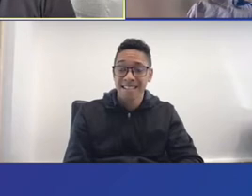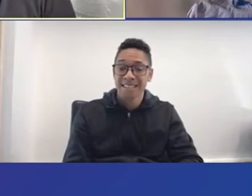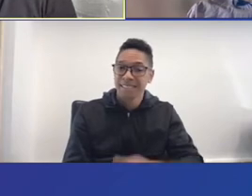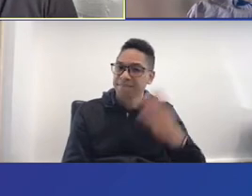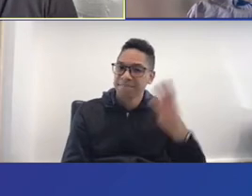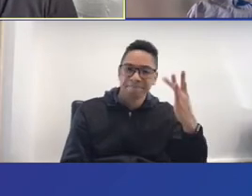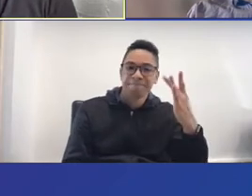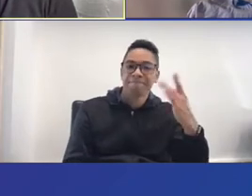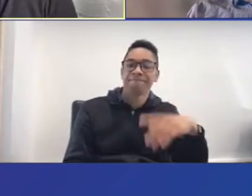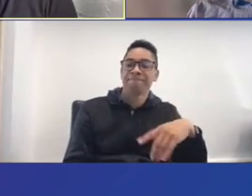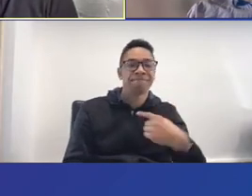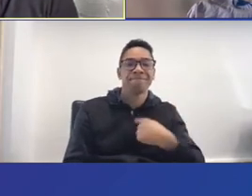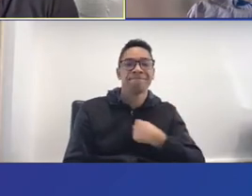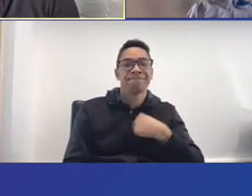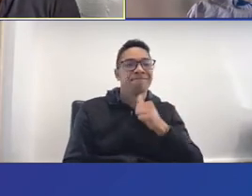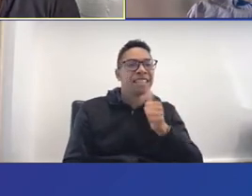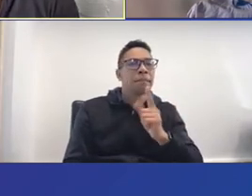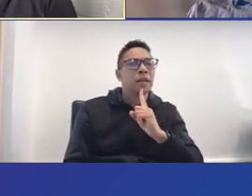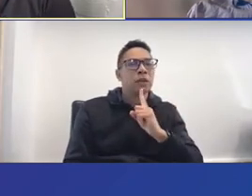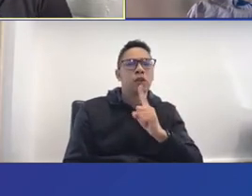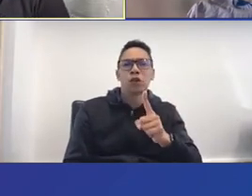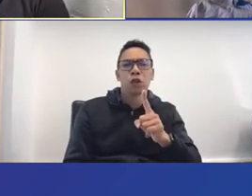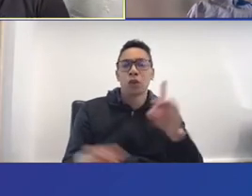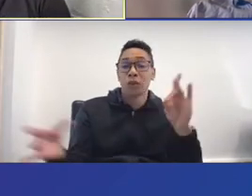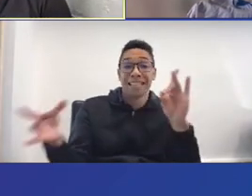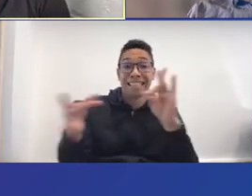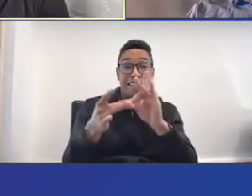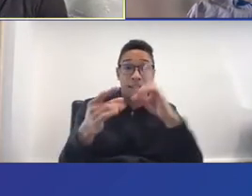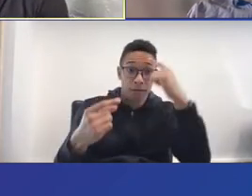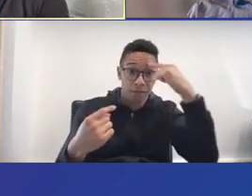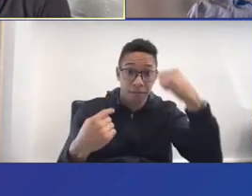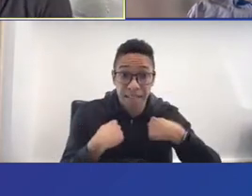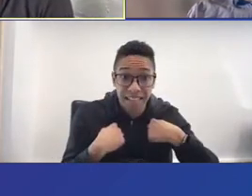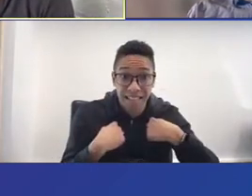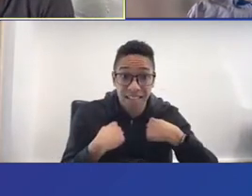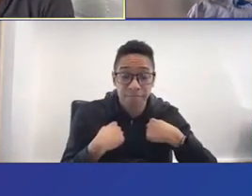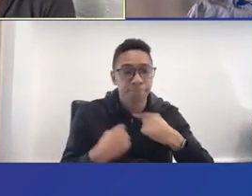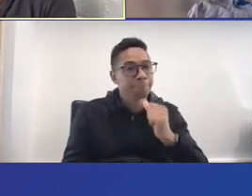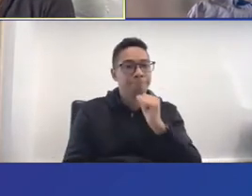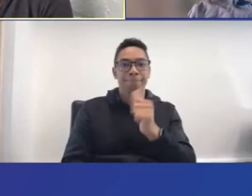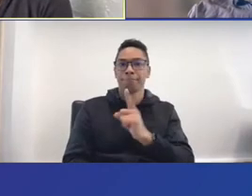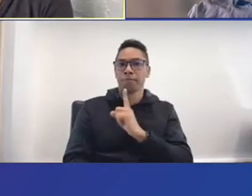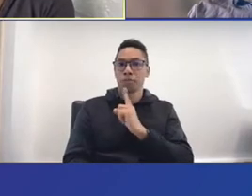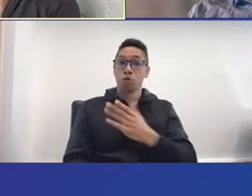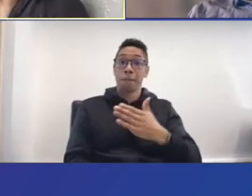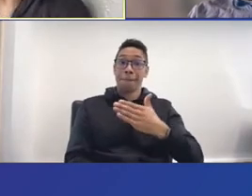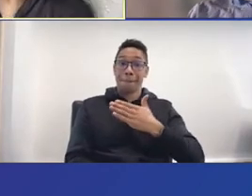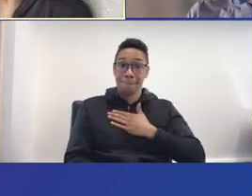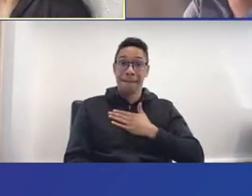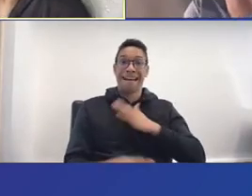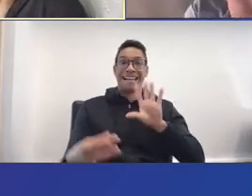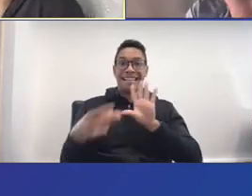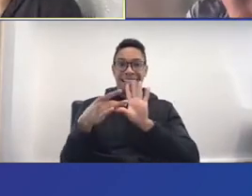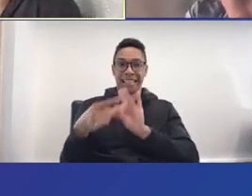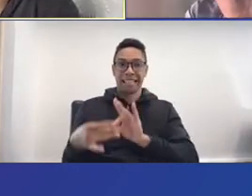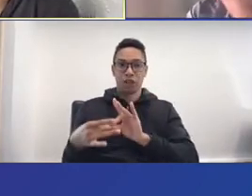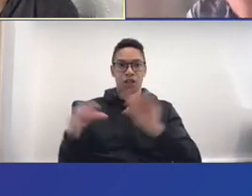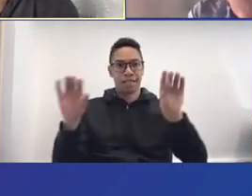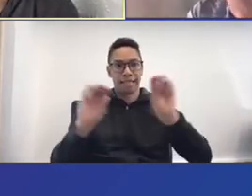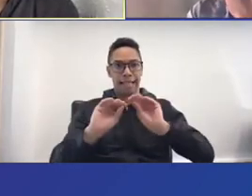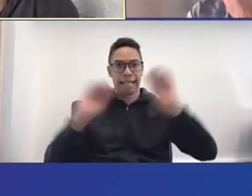Because I'm not sure the connection, or at least for me, I am not sure that my connection is